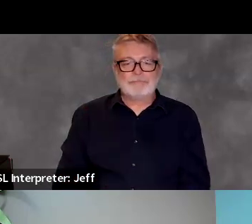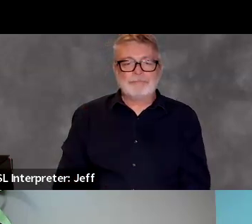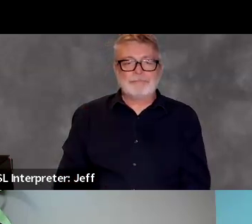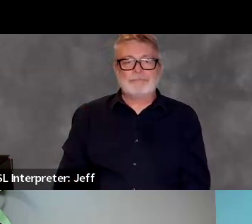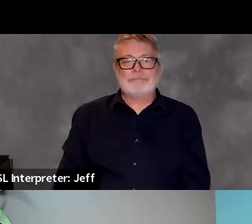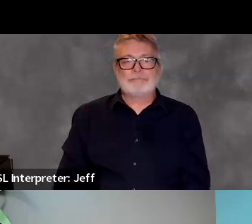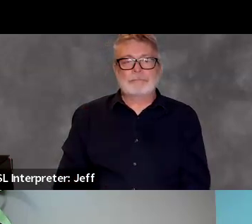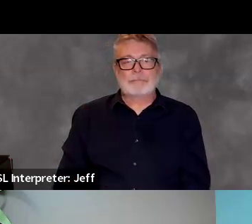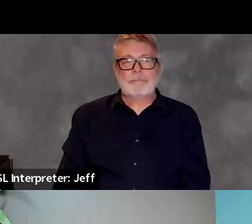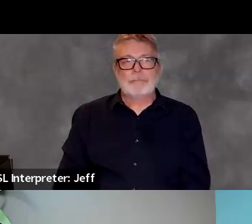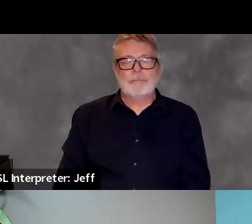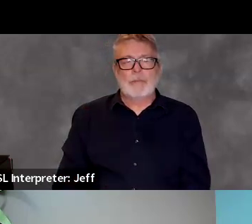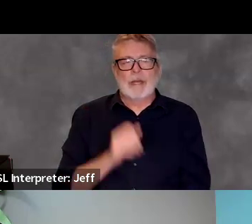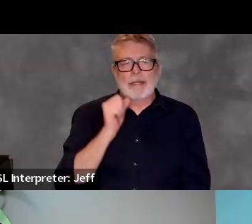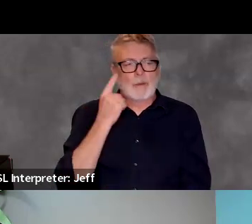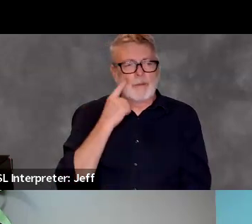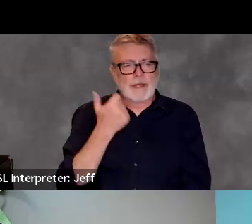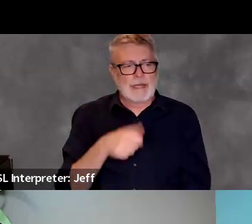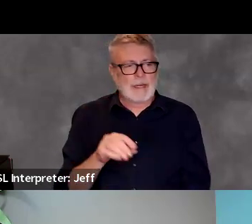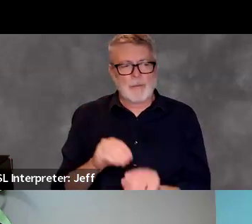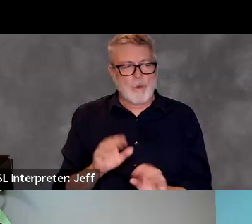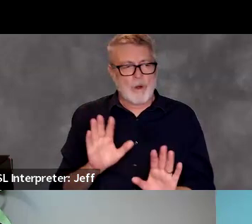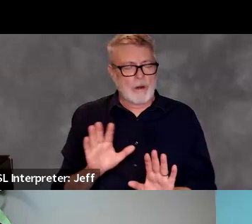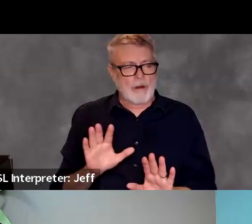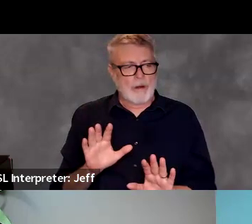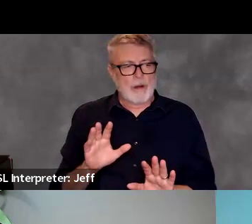I don't think we have any more other than